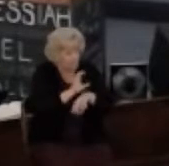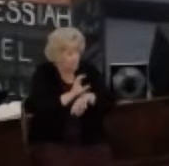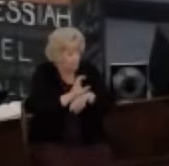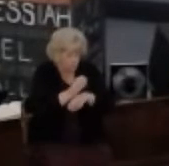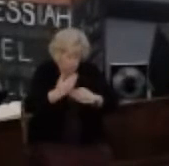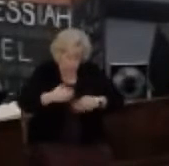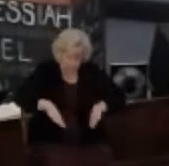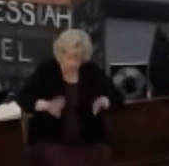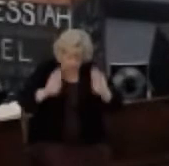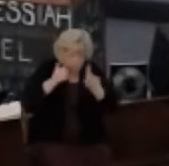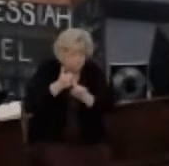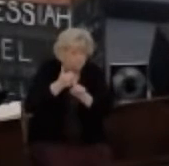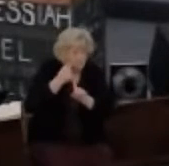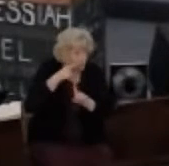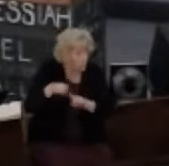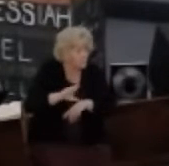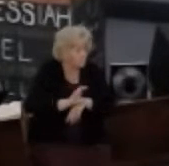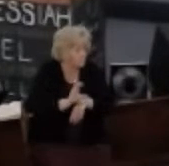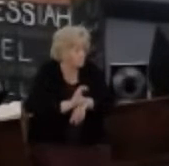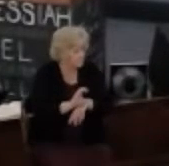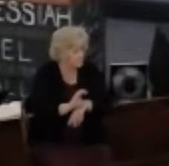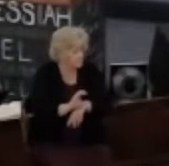it.